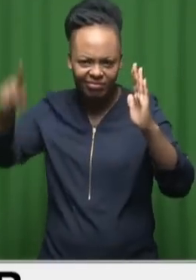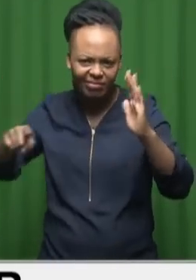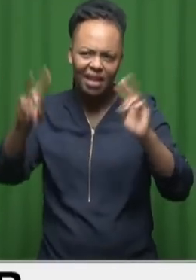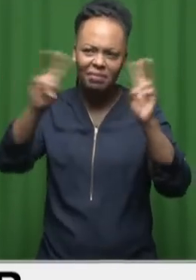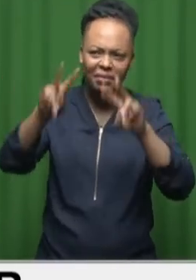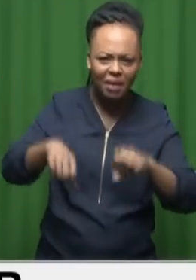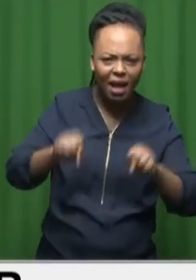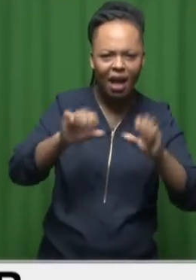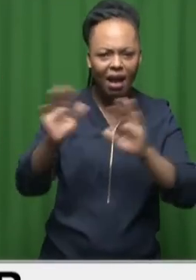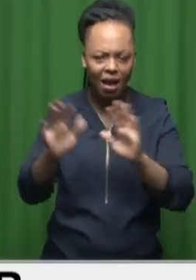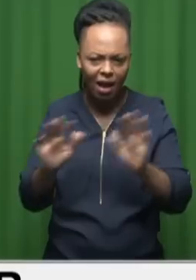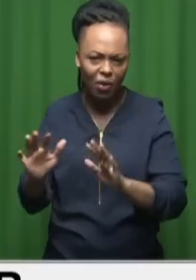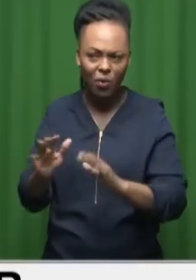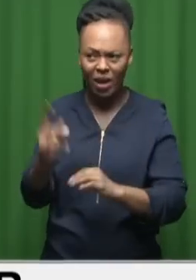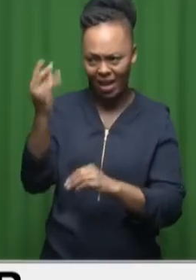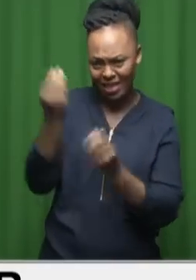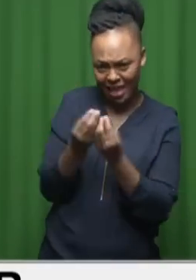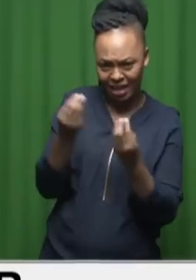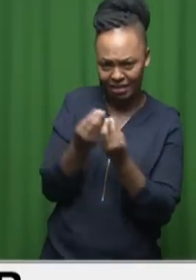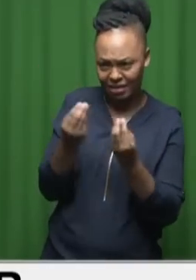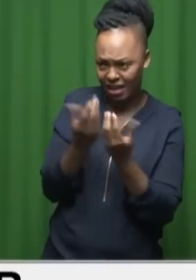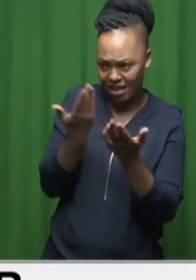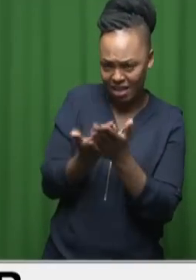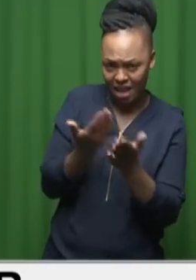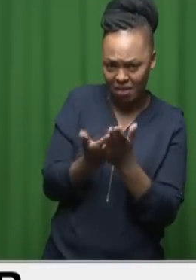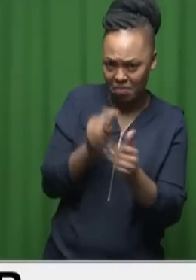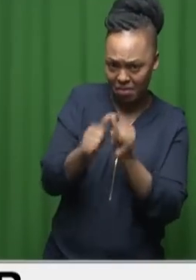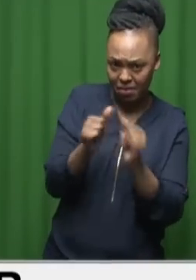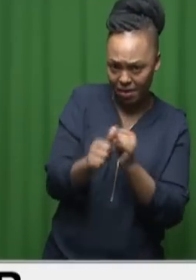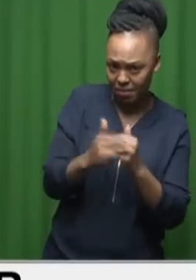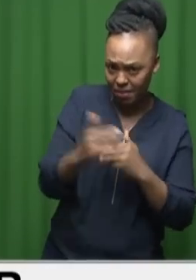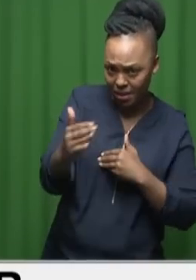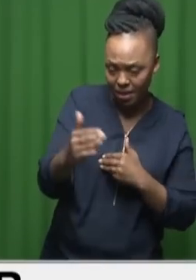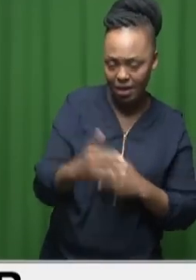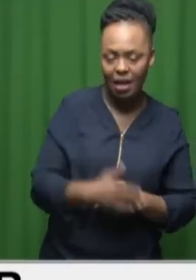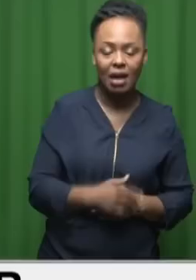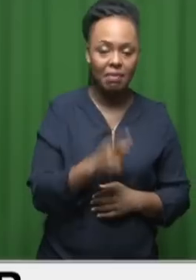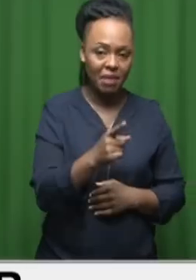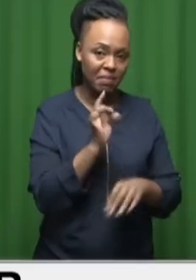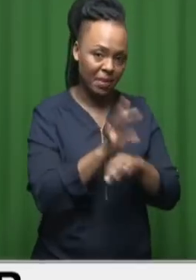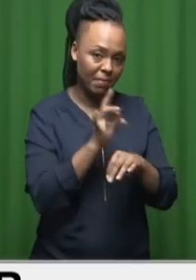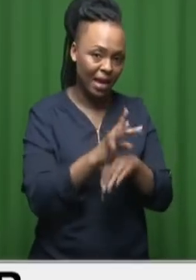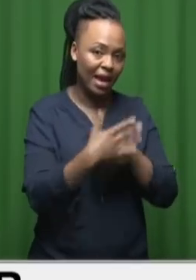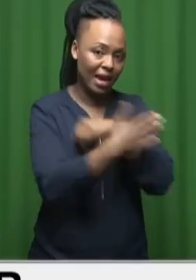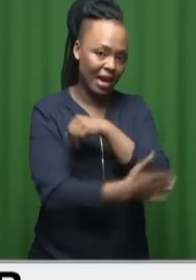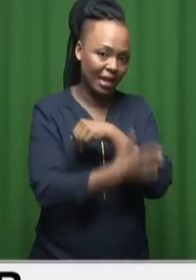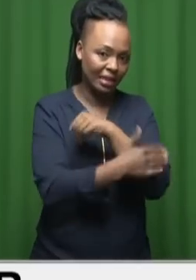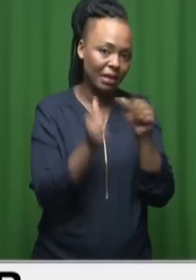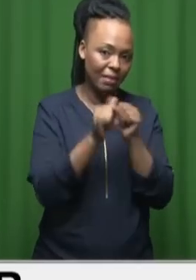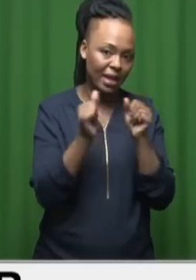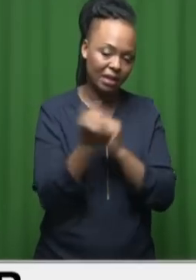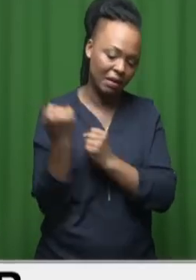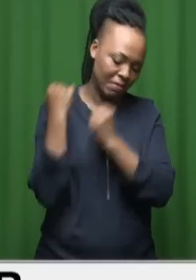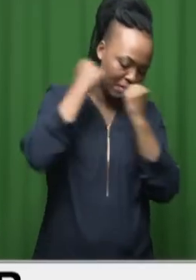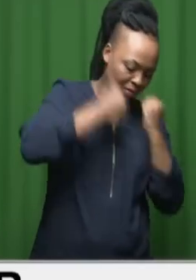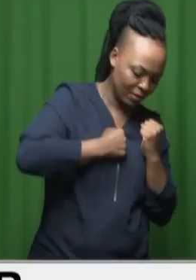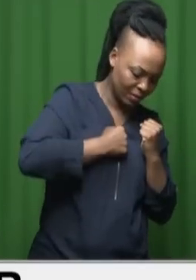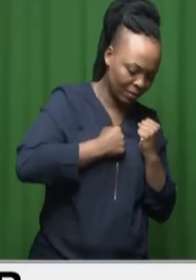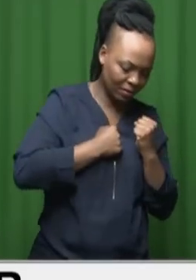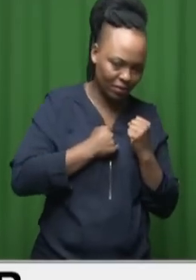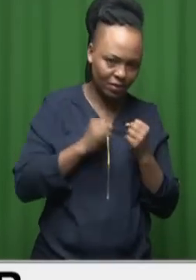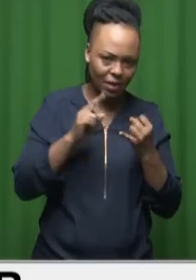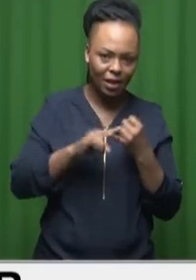see if things don't improve? As a country, the best we can do is kit up with blankets, kit up with